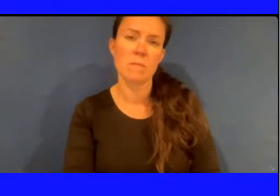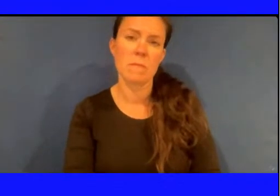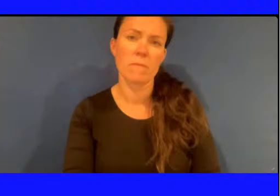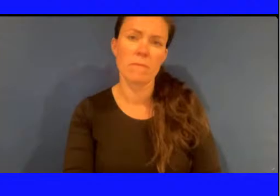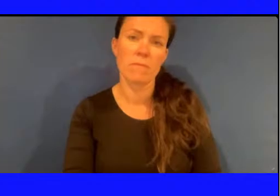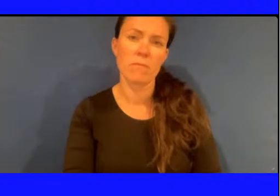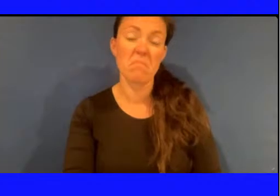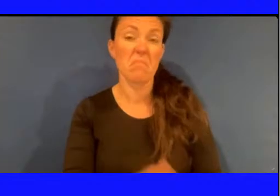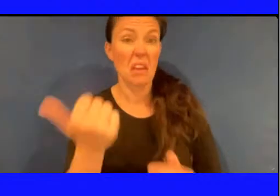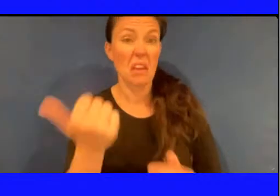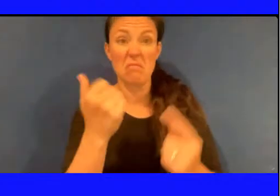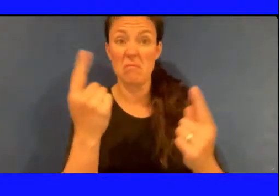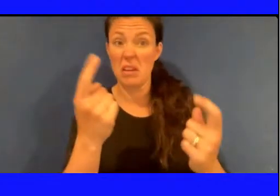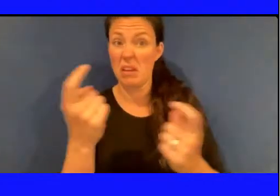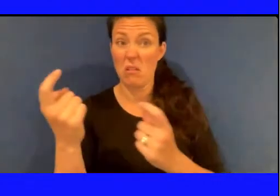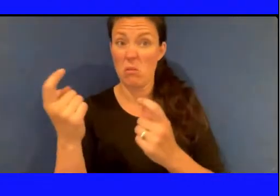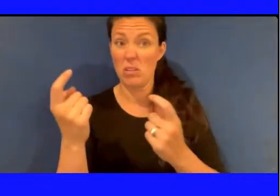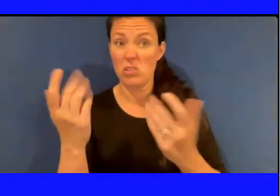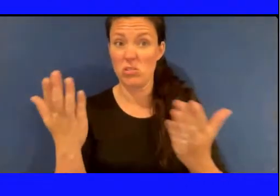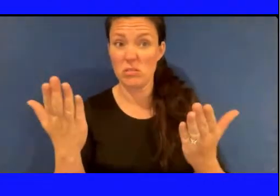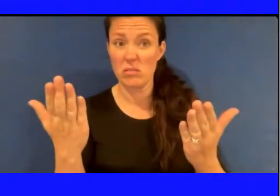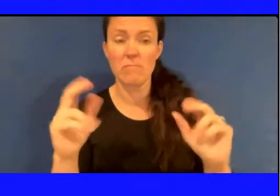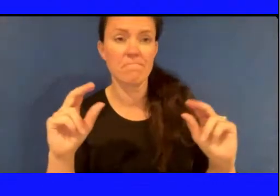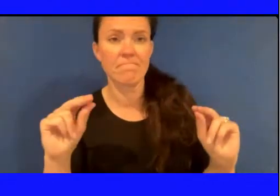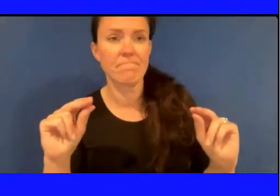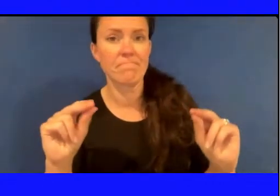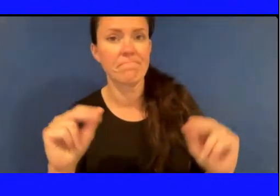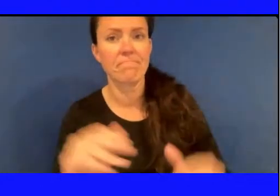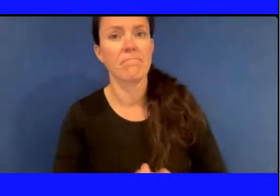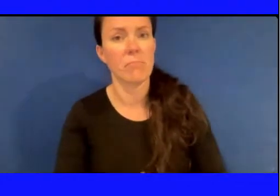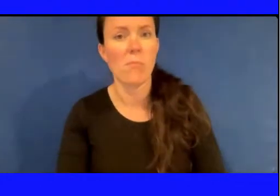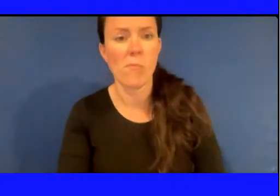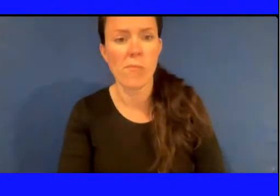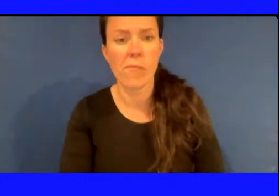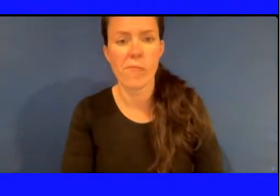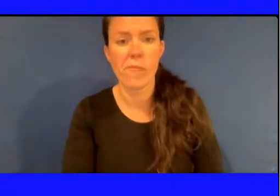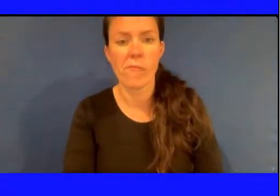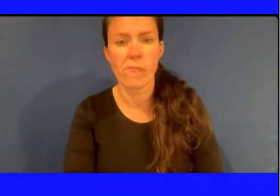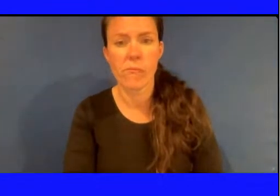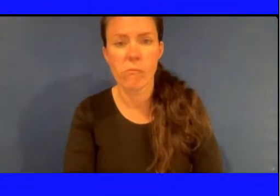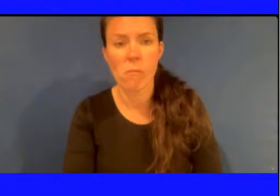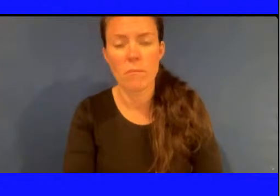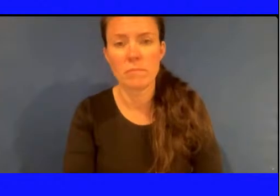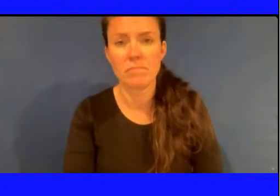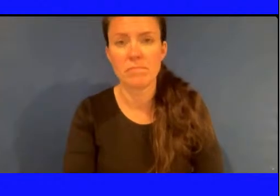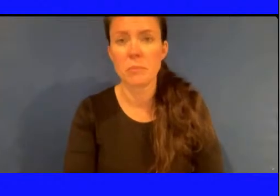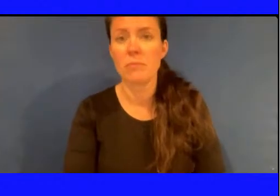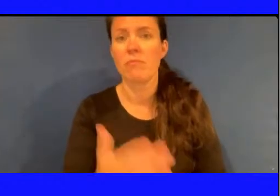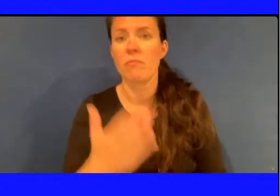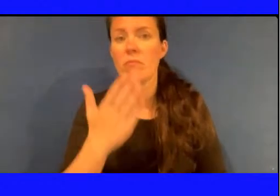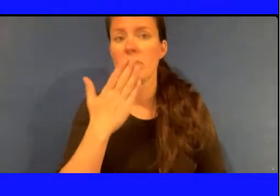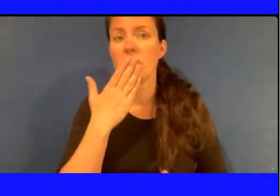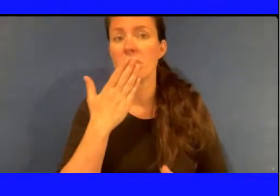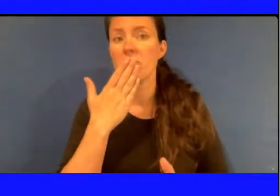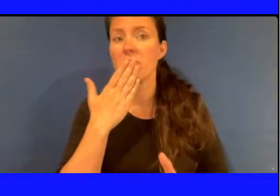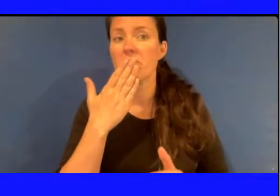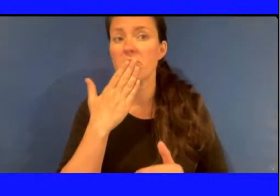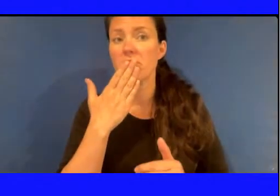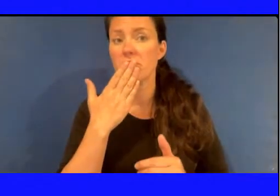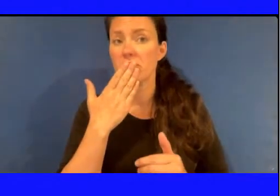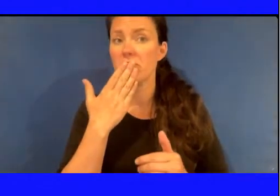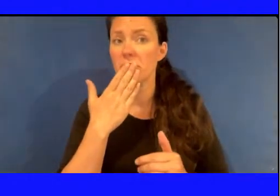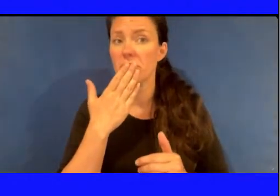Any questions? No. Well, we'll take your comments, share them with the board.